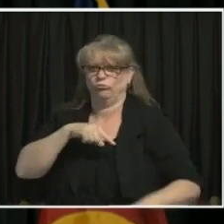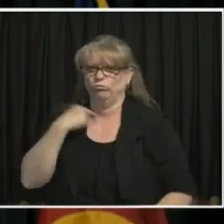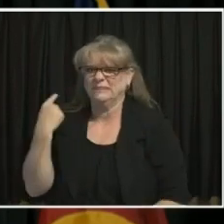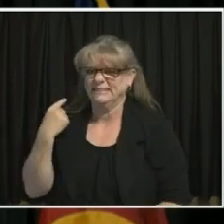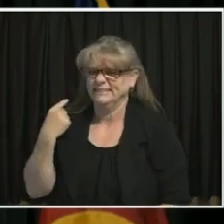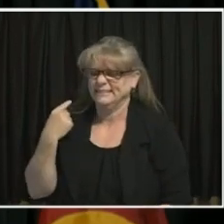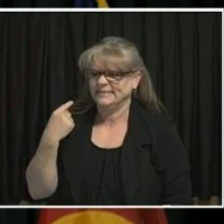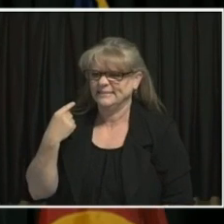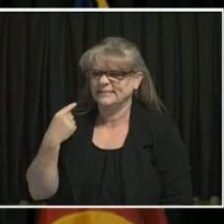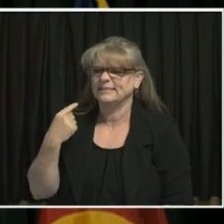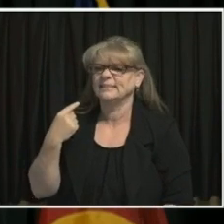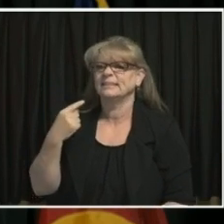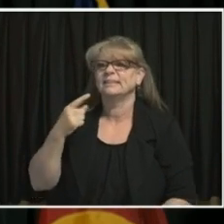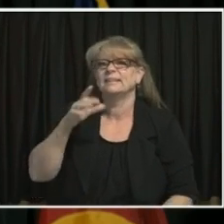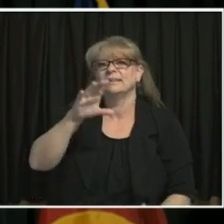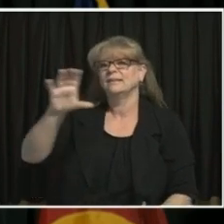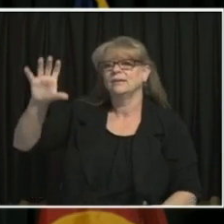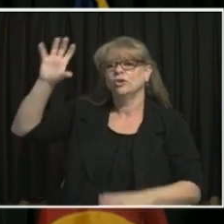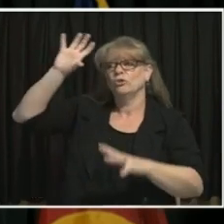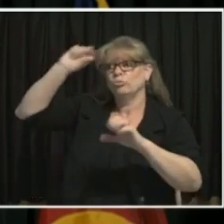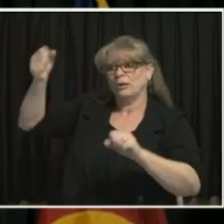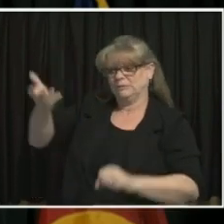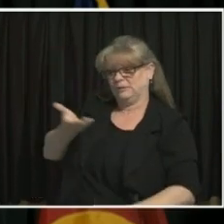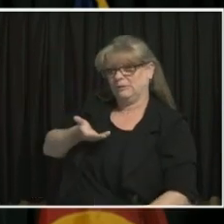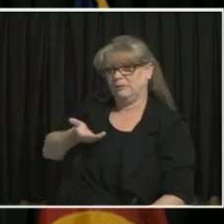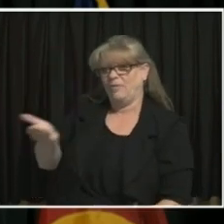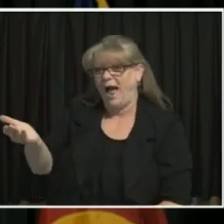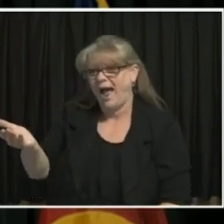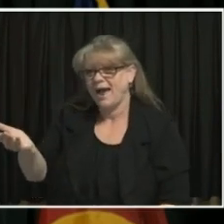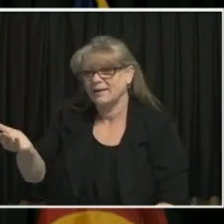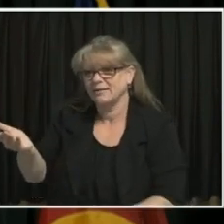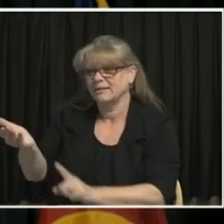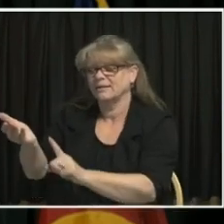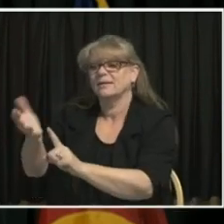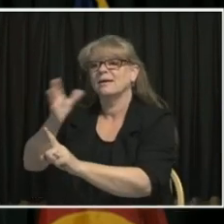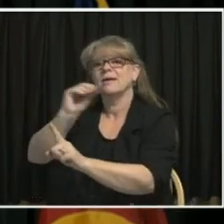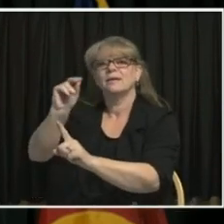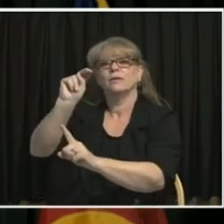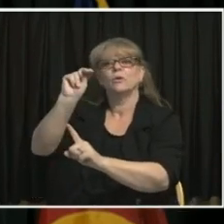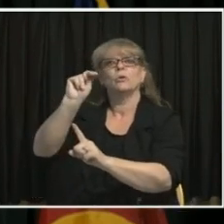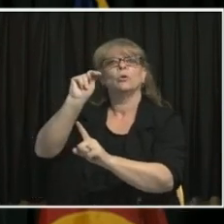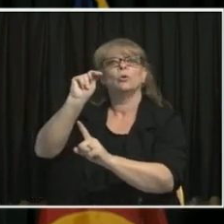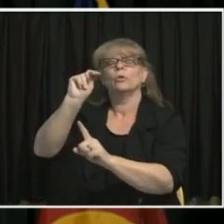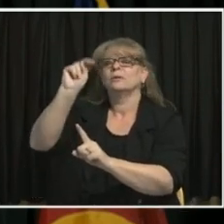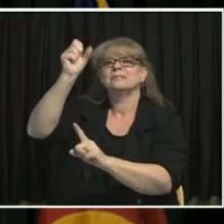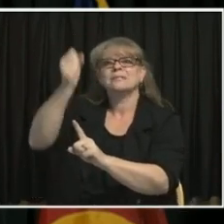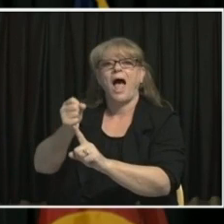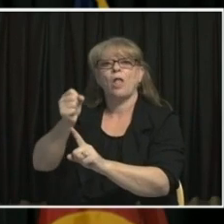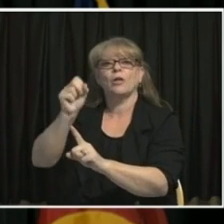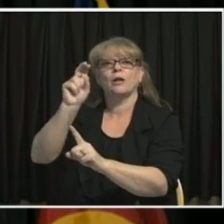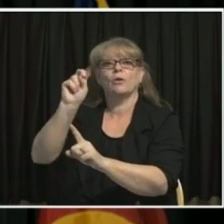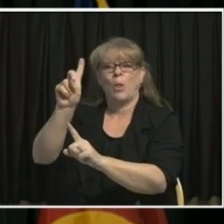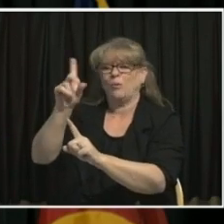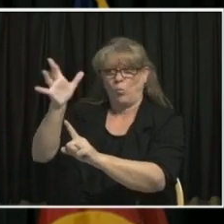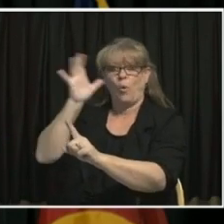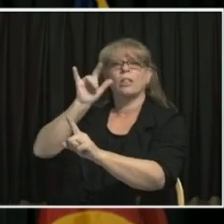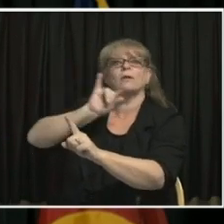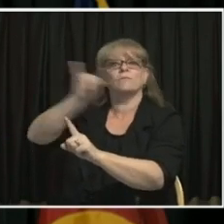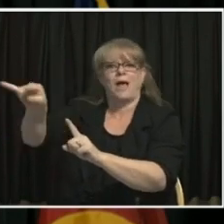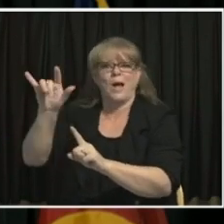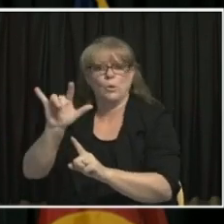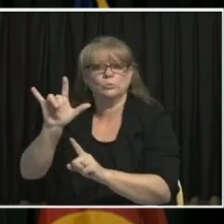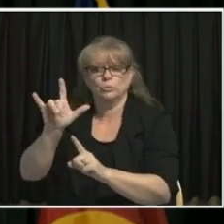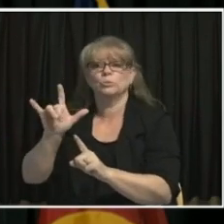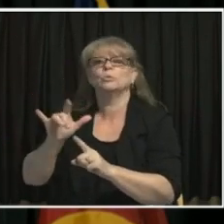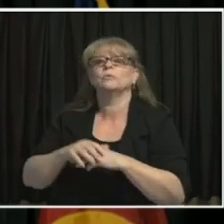Governor of North Dakota for an hour meeting, there's really no way that I could say no to this opportunity to